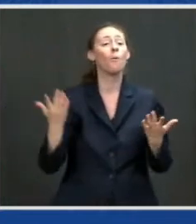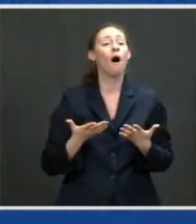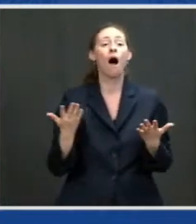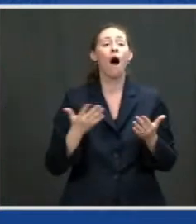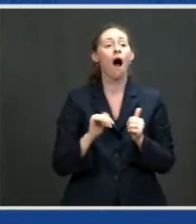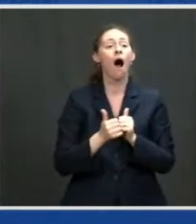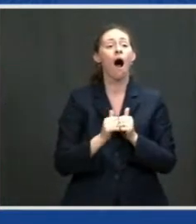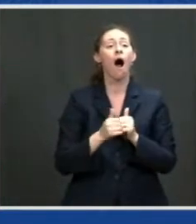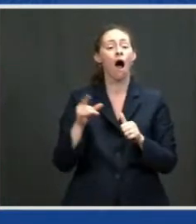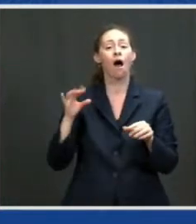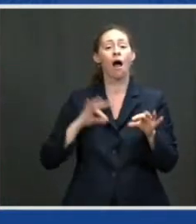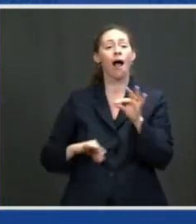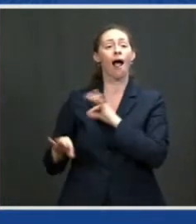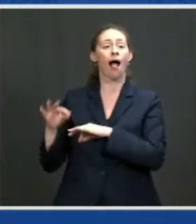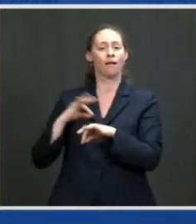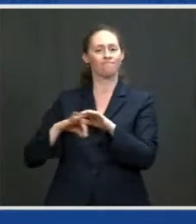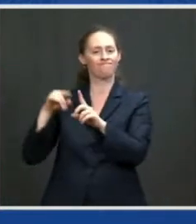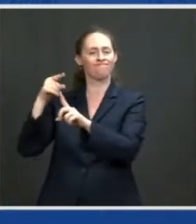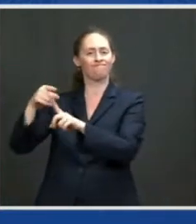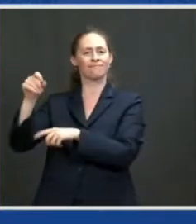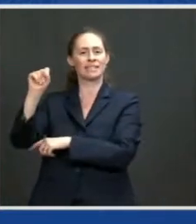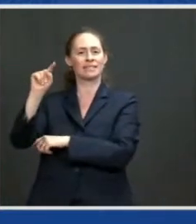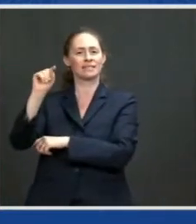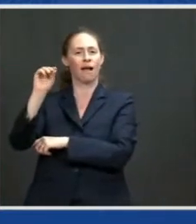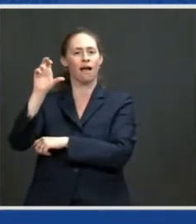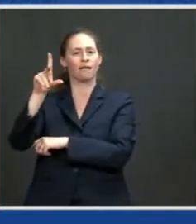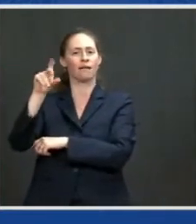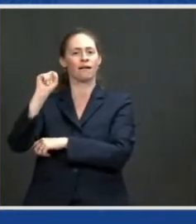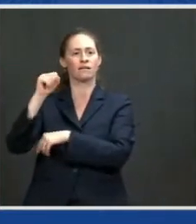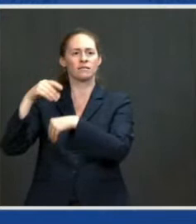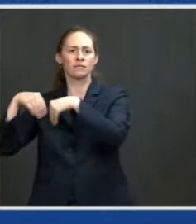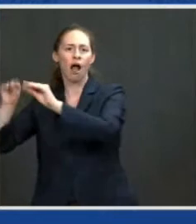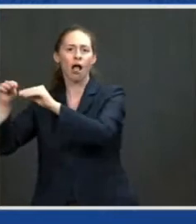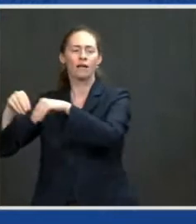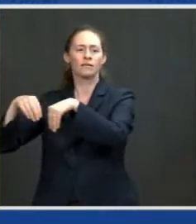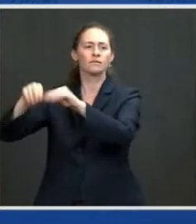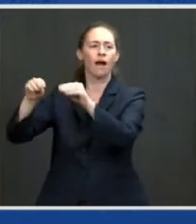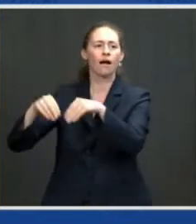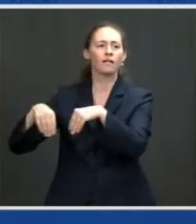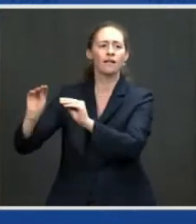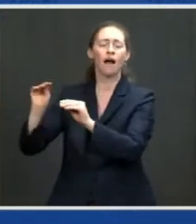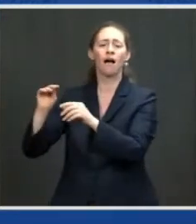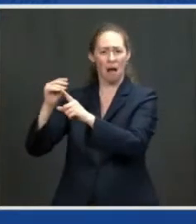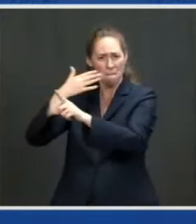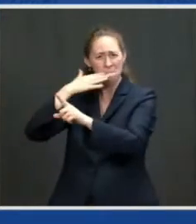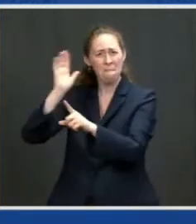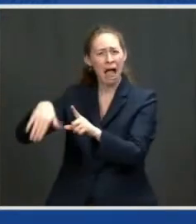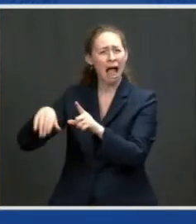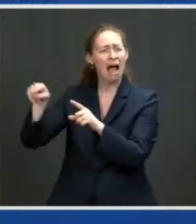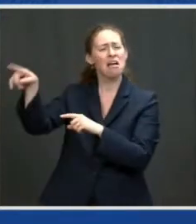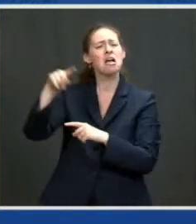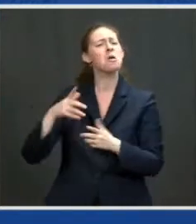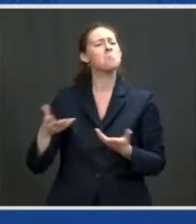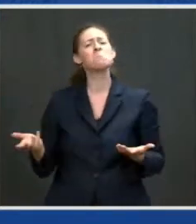of the stock. They're not bad guys. It's just the